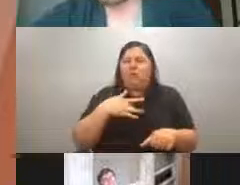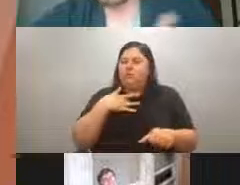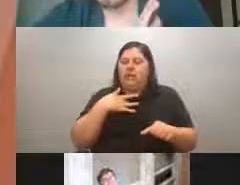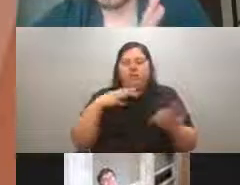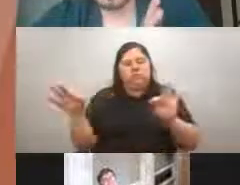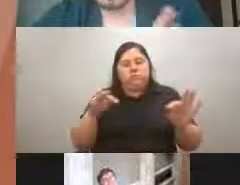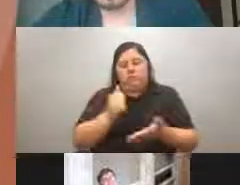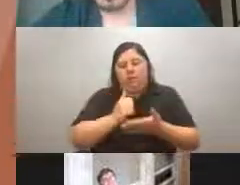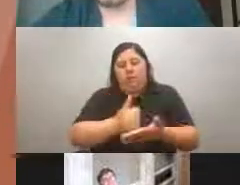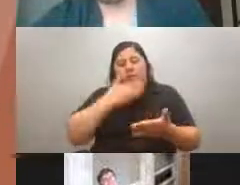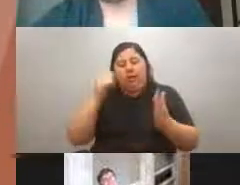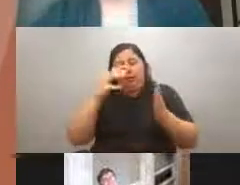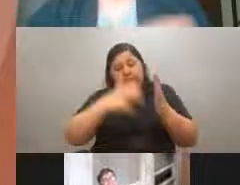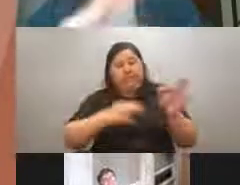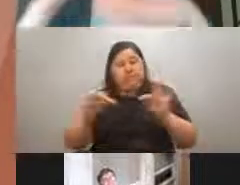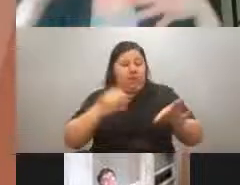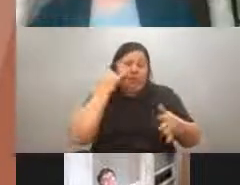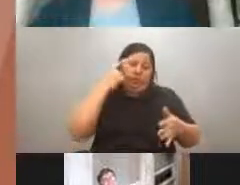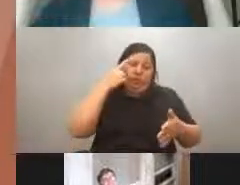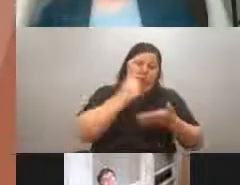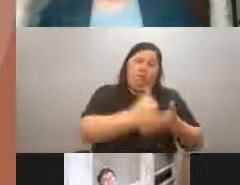less, especially if you think it's going to be helpful.